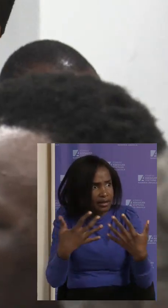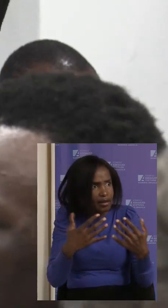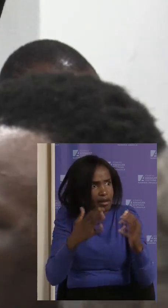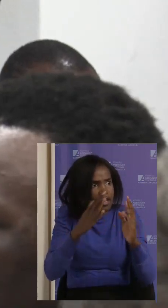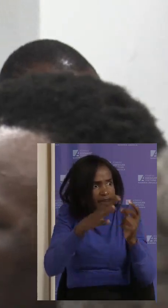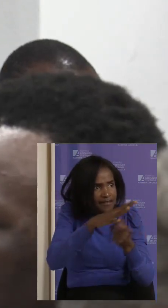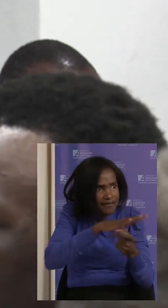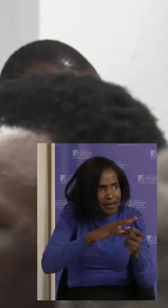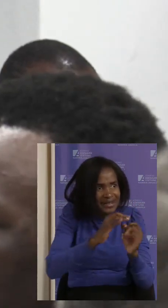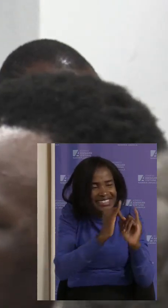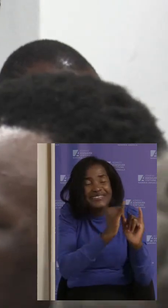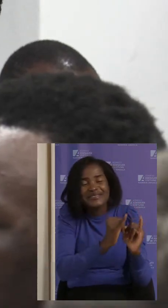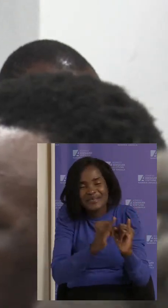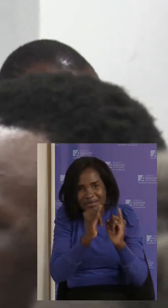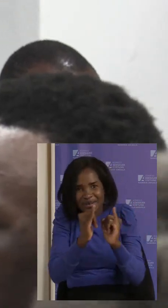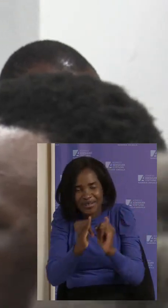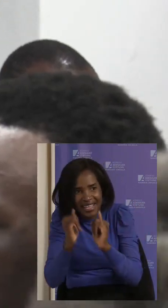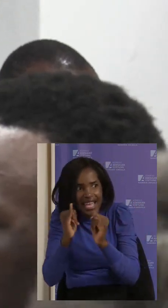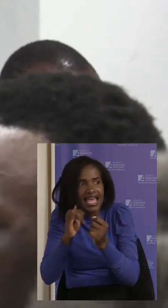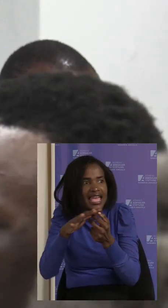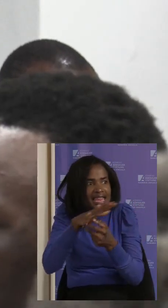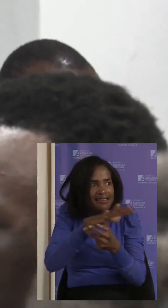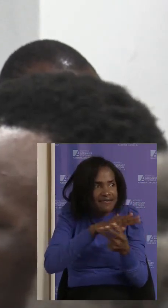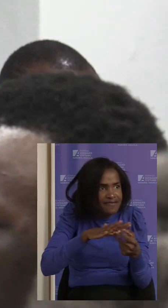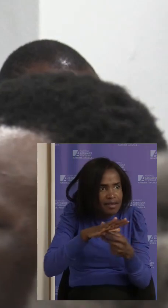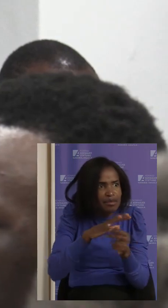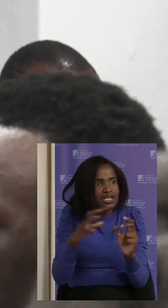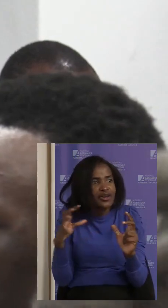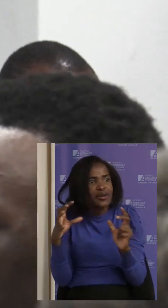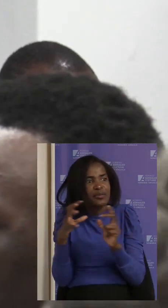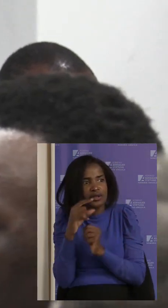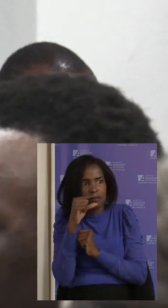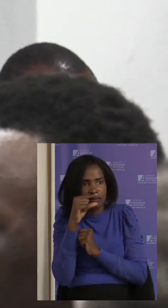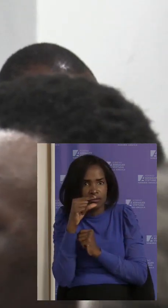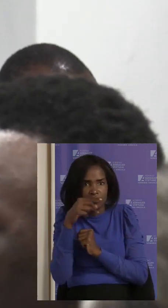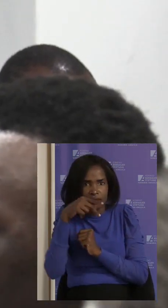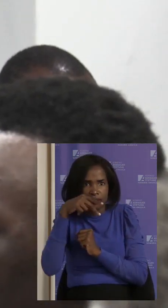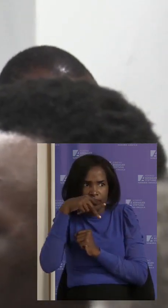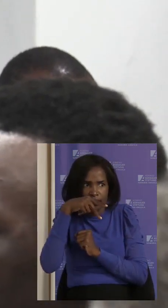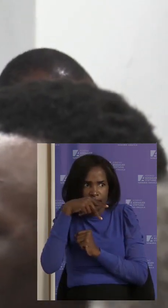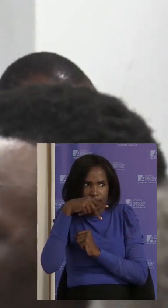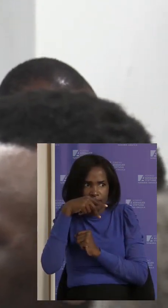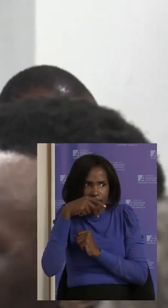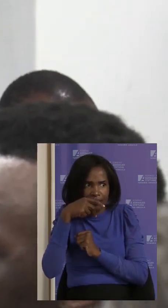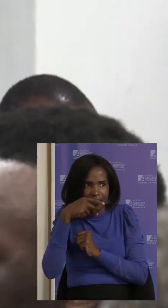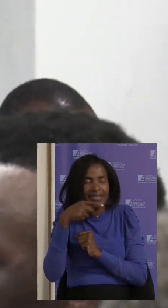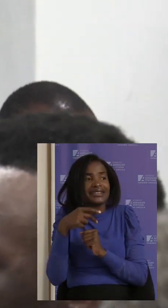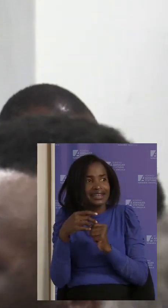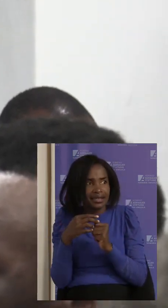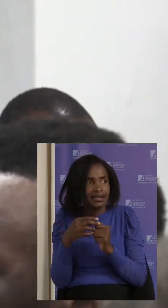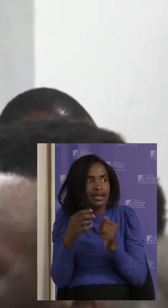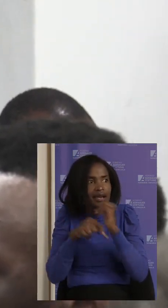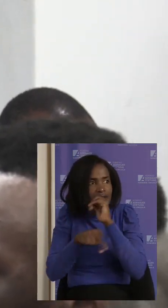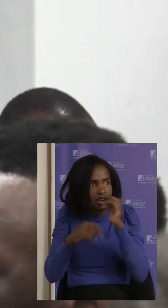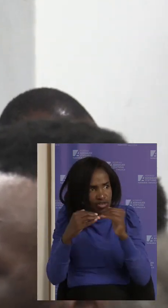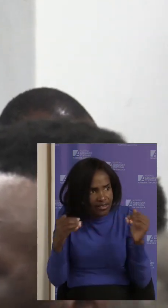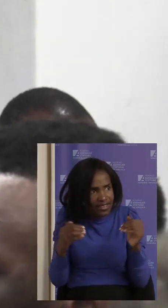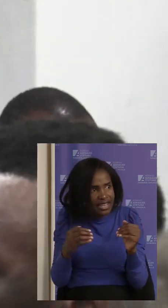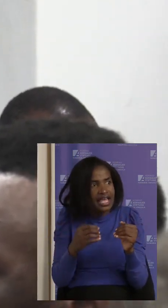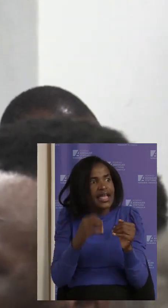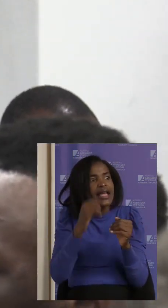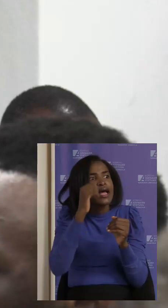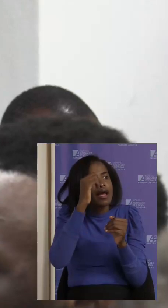individual themselves, within a family, within a community, at a regional level, at a country level. And I'm sorry to say that